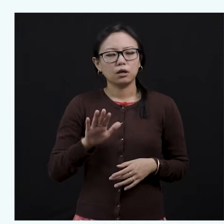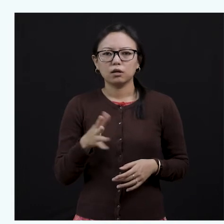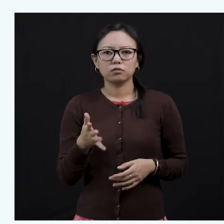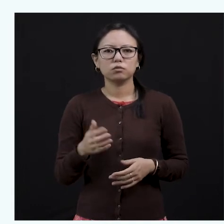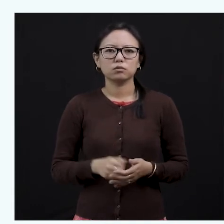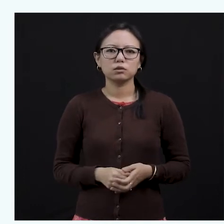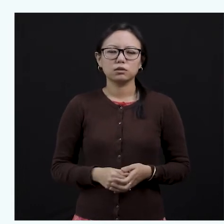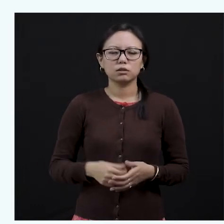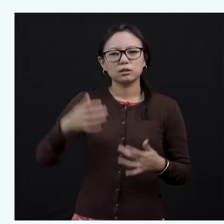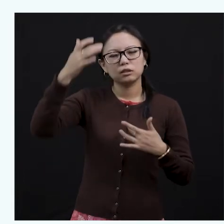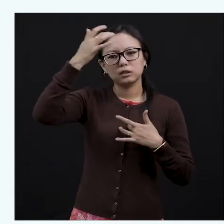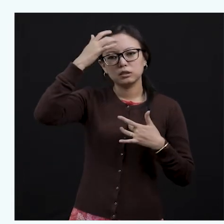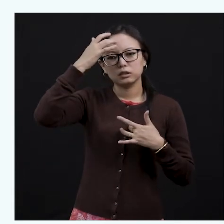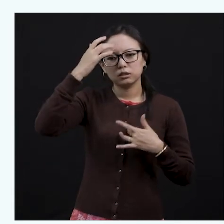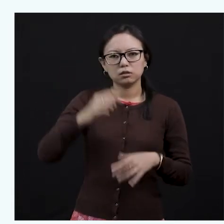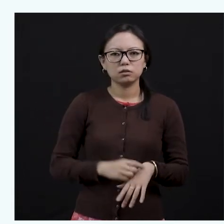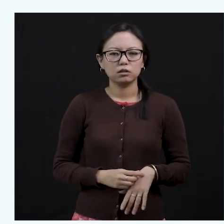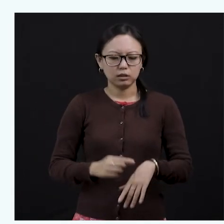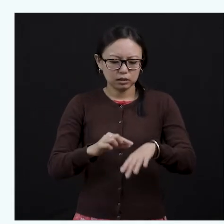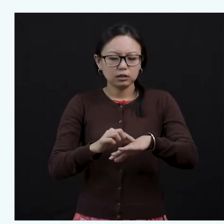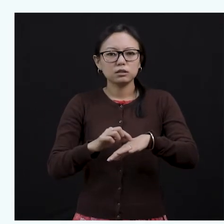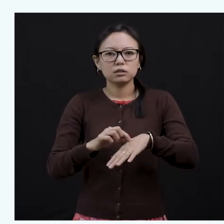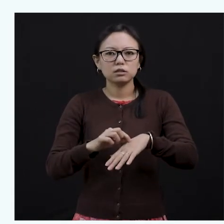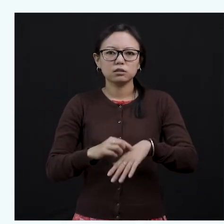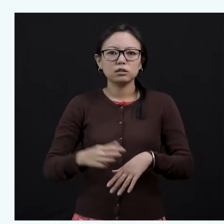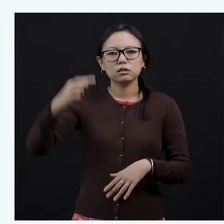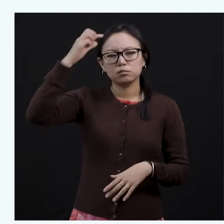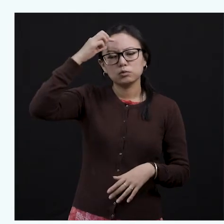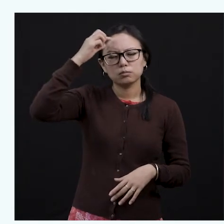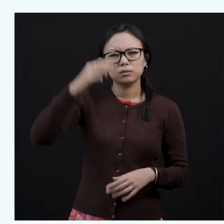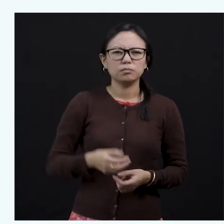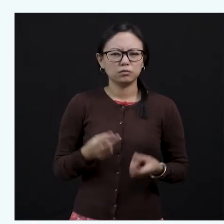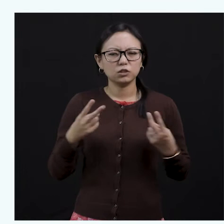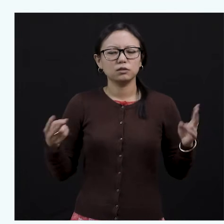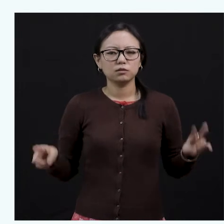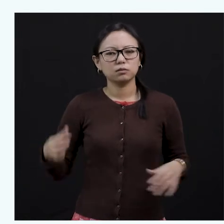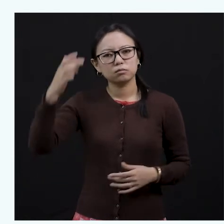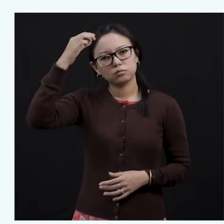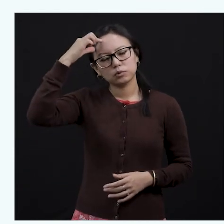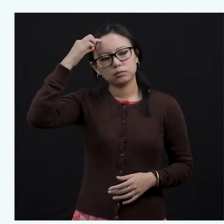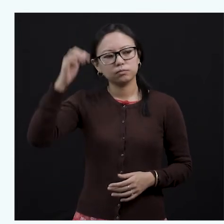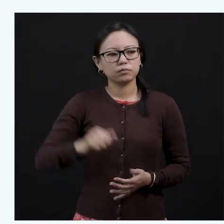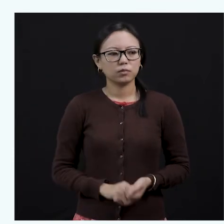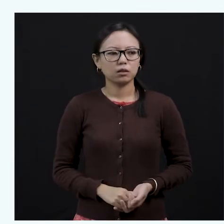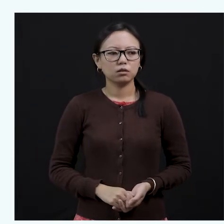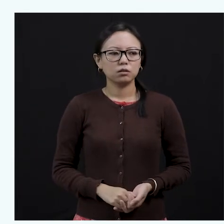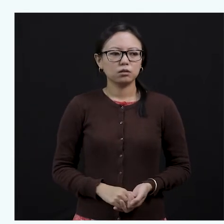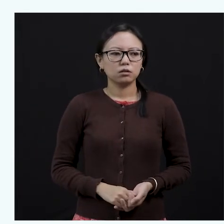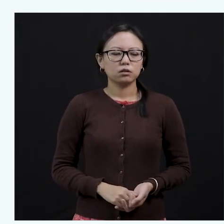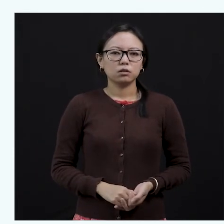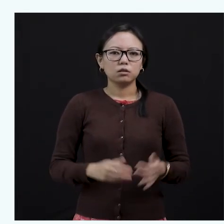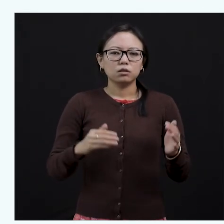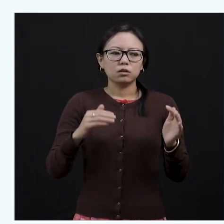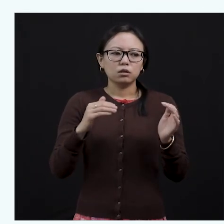right? Next is rotation and revolution. Now this rotation and revolution, it takes